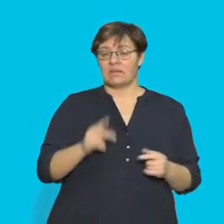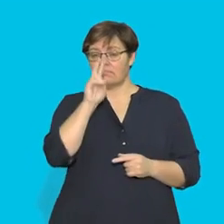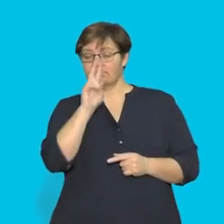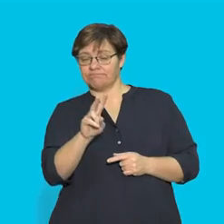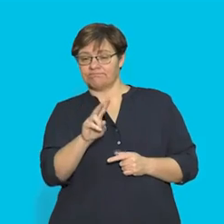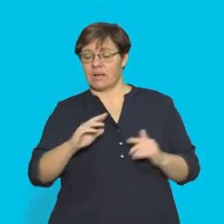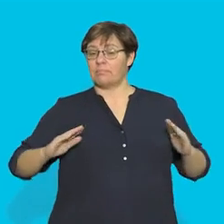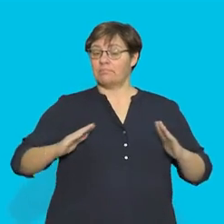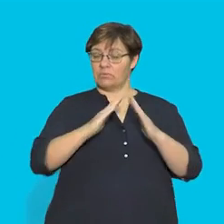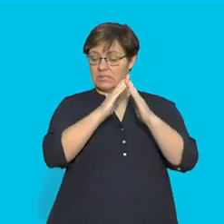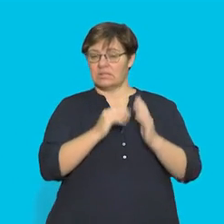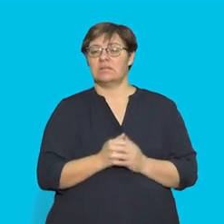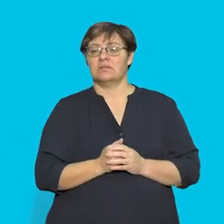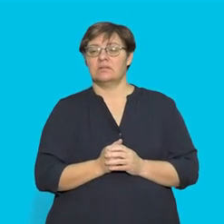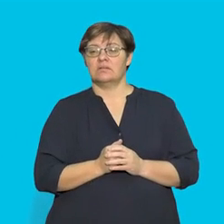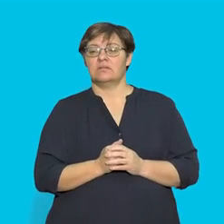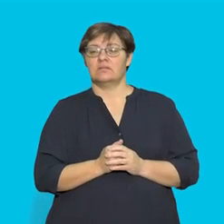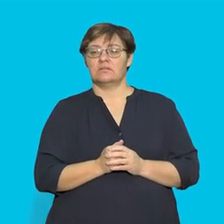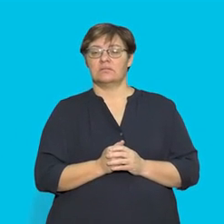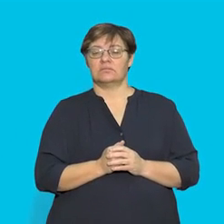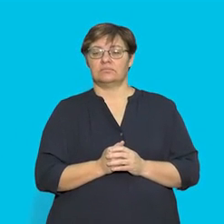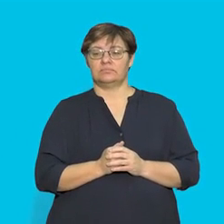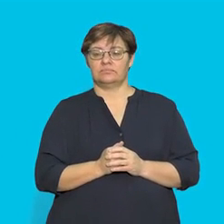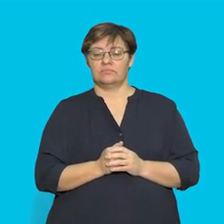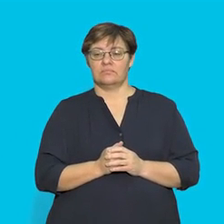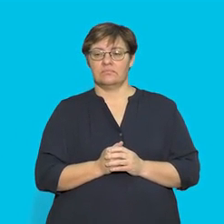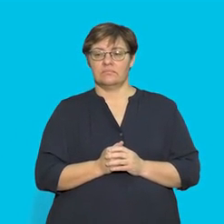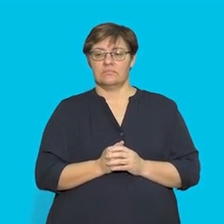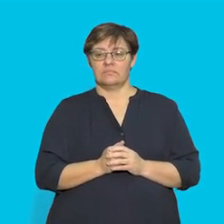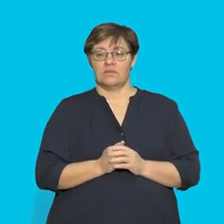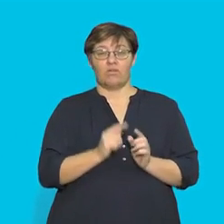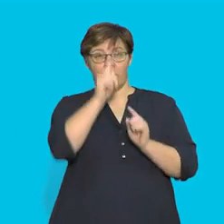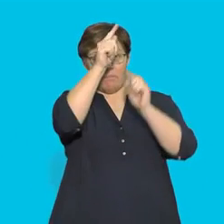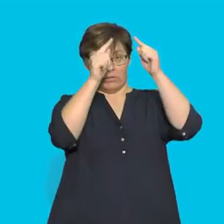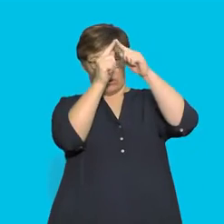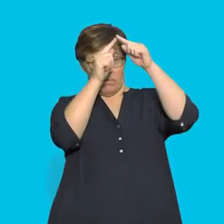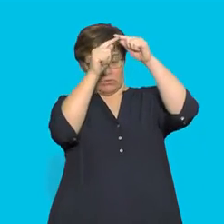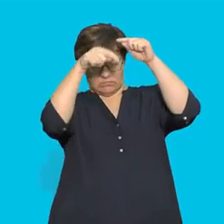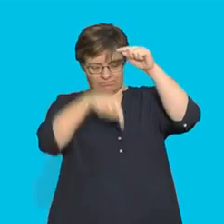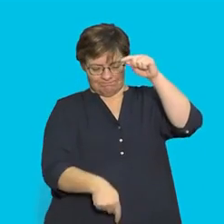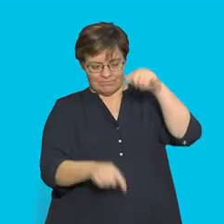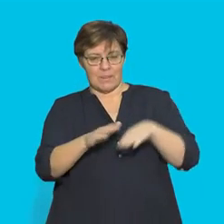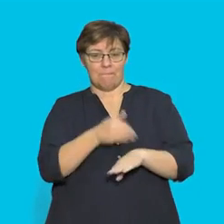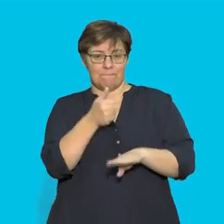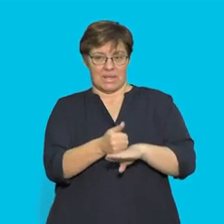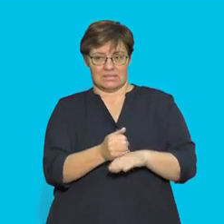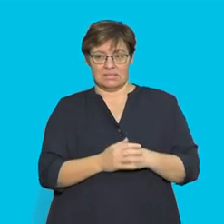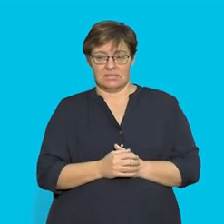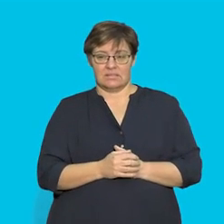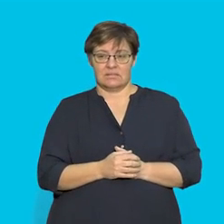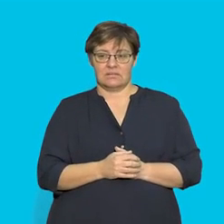Okay, so if you can picture the pyramid, and that's the height that's drawn there, that's drawn from the apex of the pyramid to the base of the